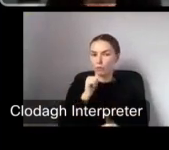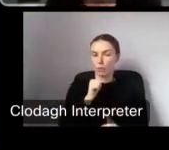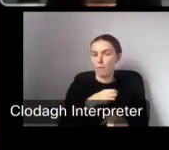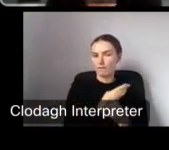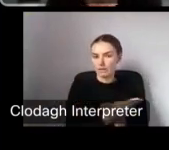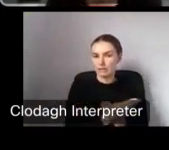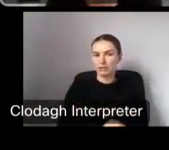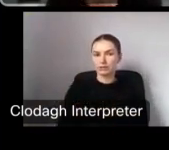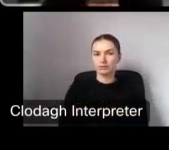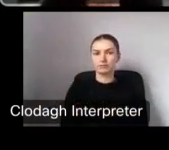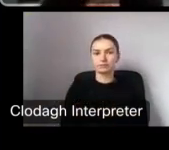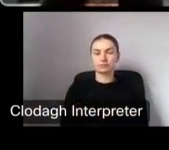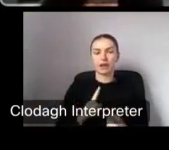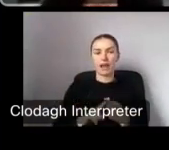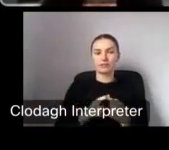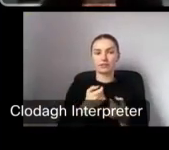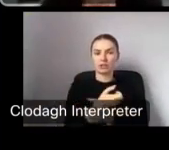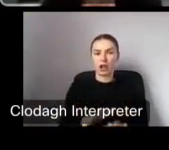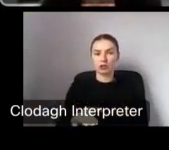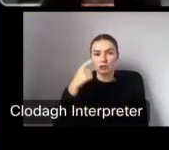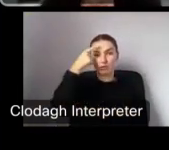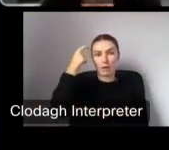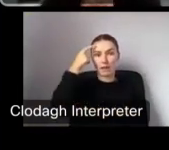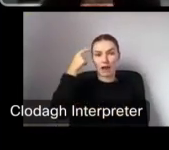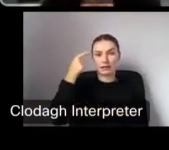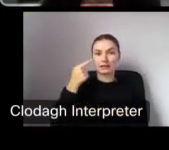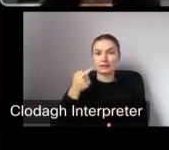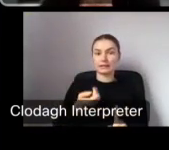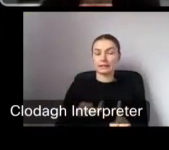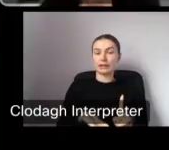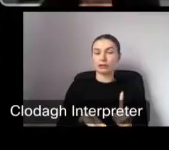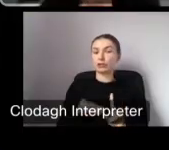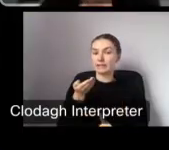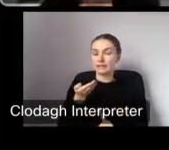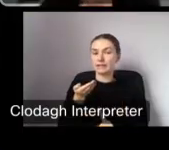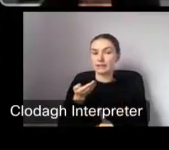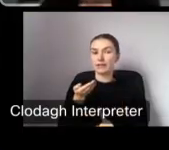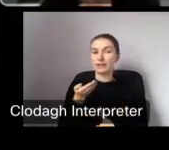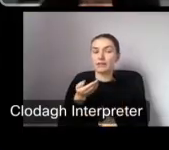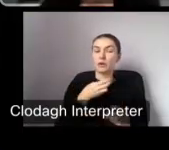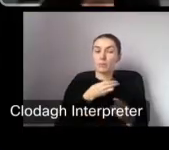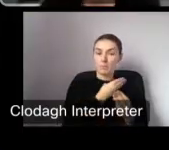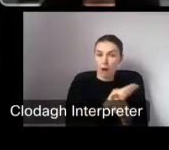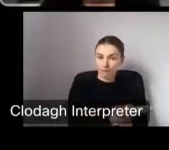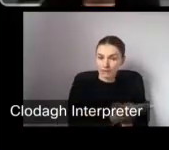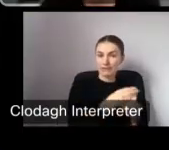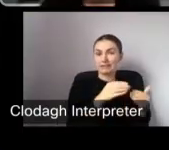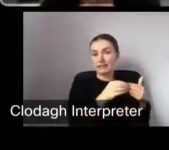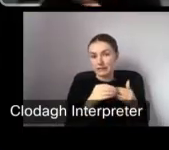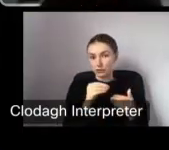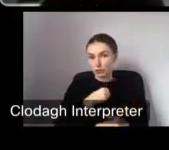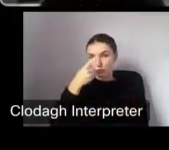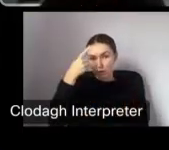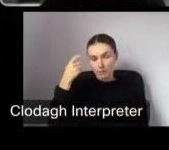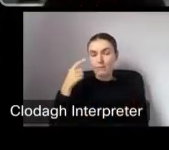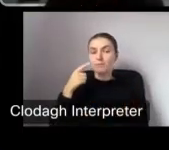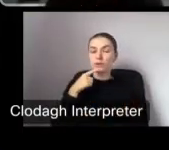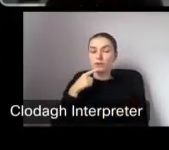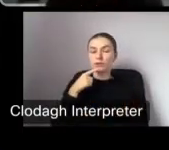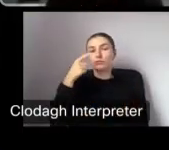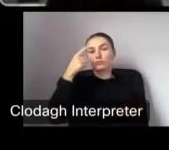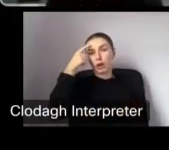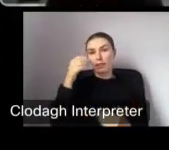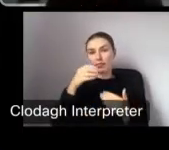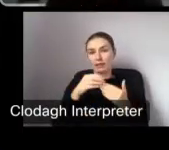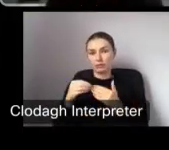And childhood trauma increases. Not only is poverty cause trauma, but trauma causes poverty. If you have a history